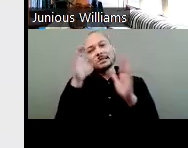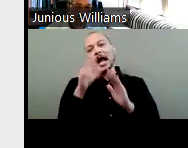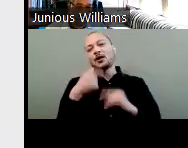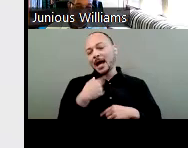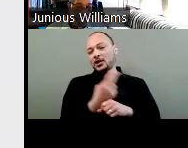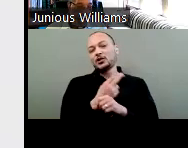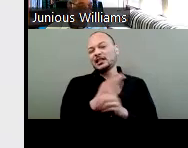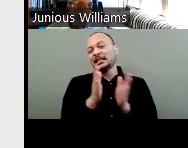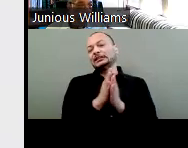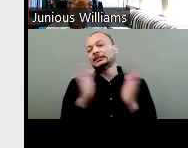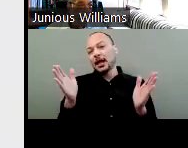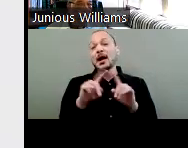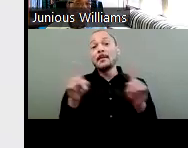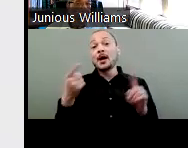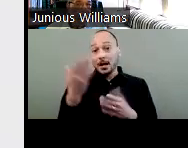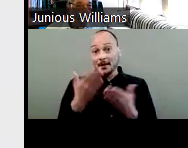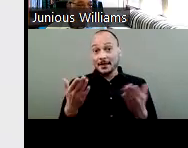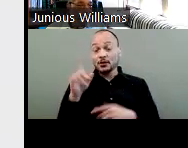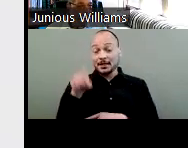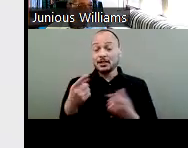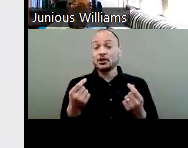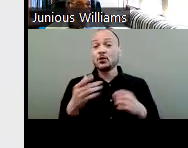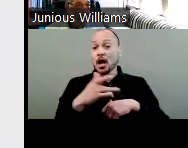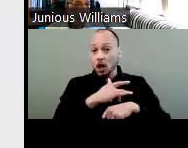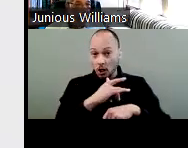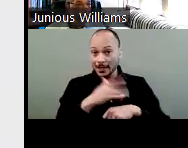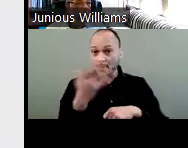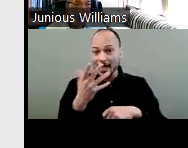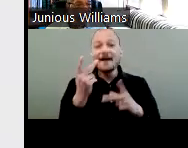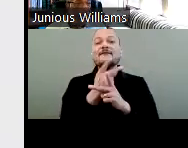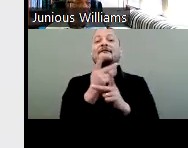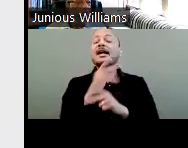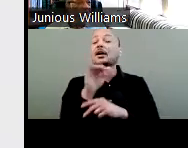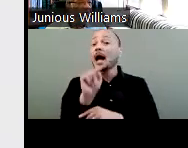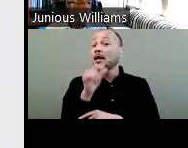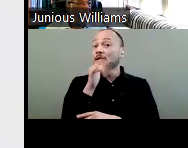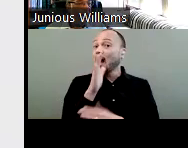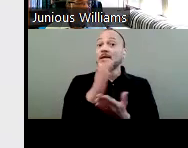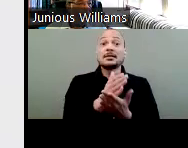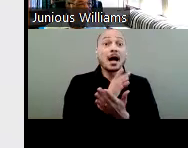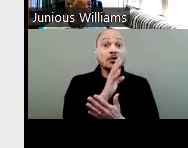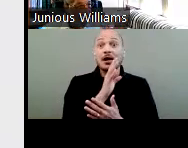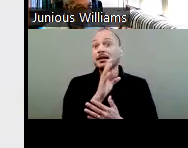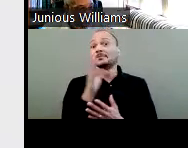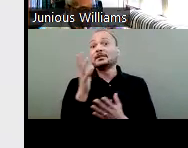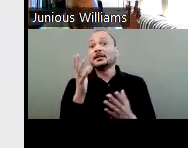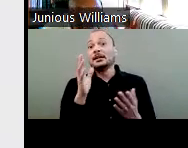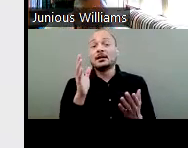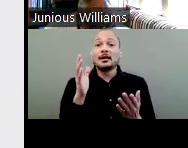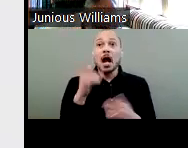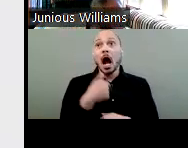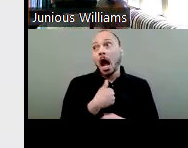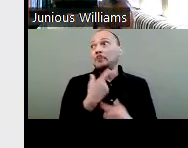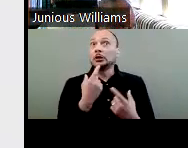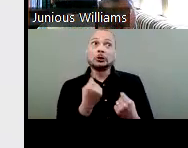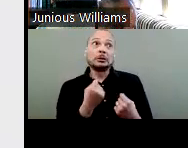generic one. But one of the things you're going to need to do early on is to figure out and not stop talking amorphously, as I've been